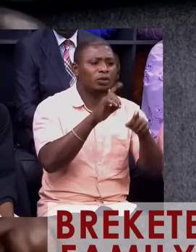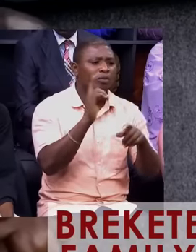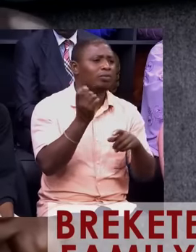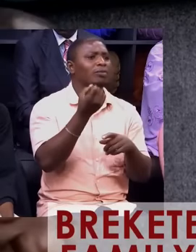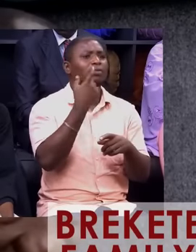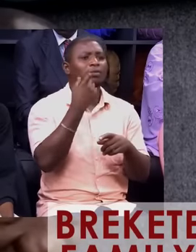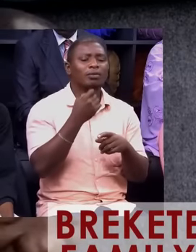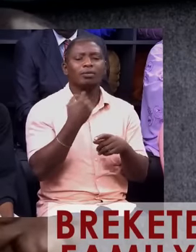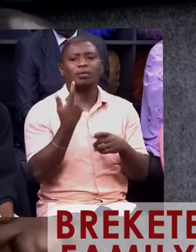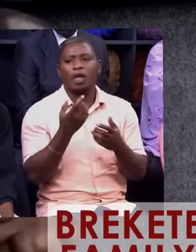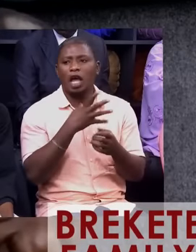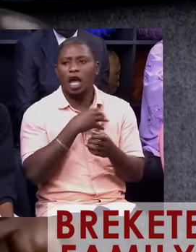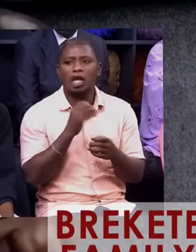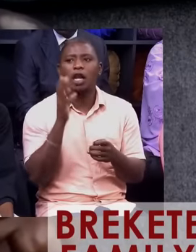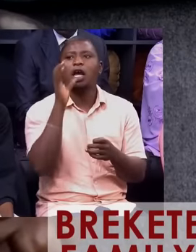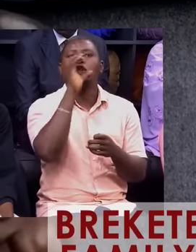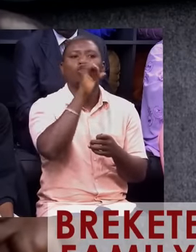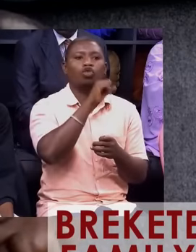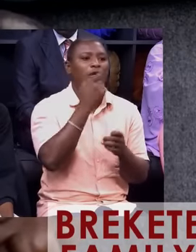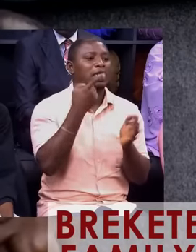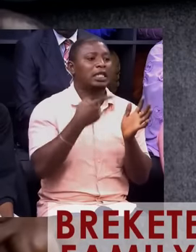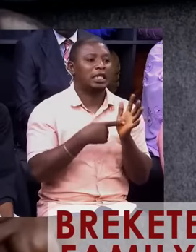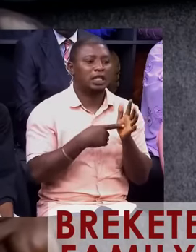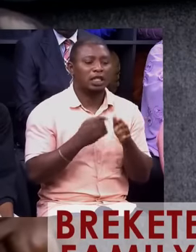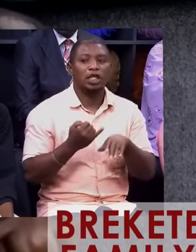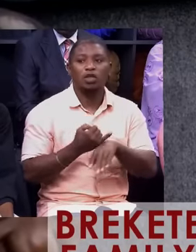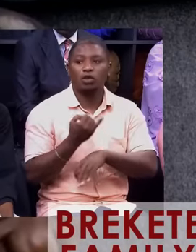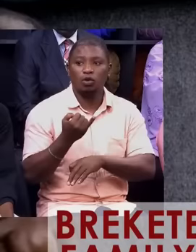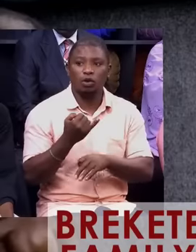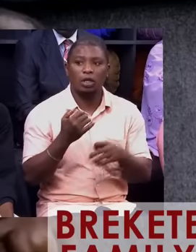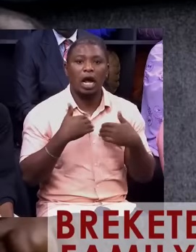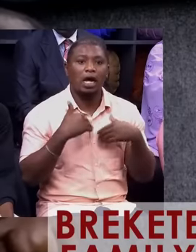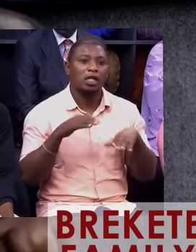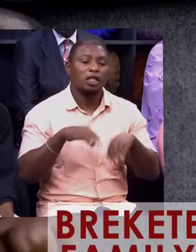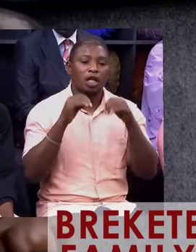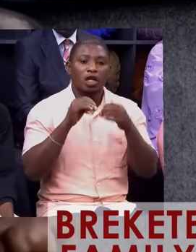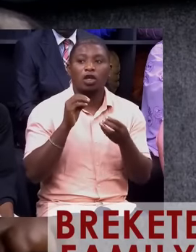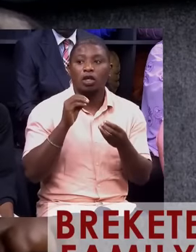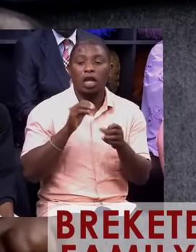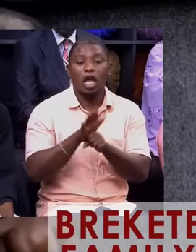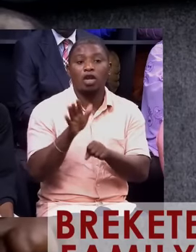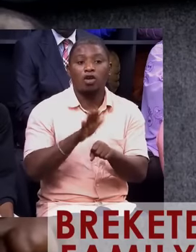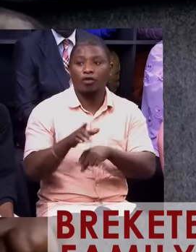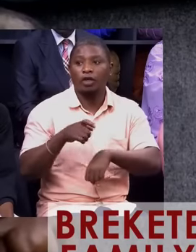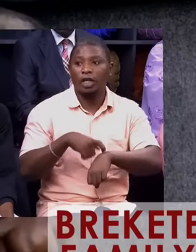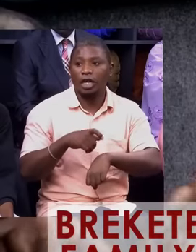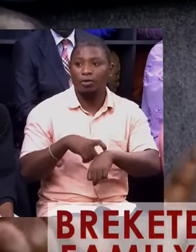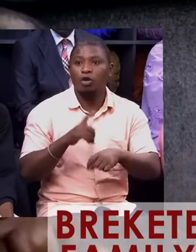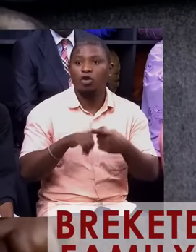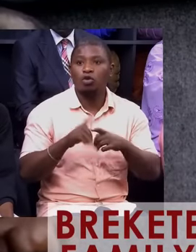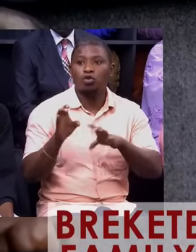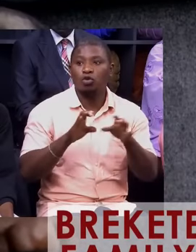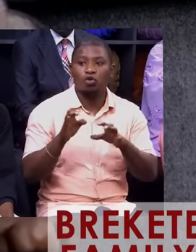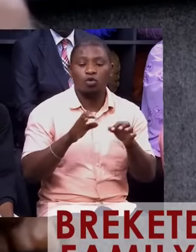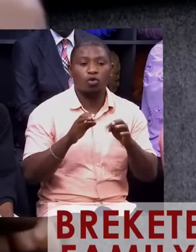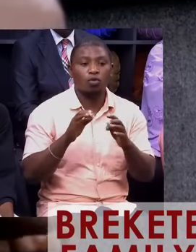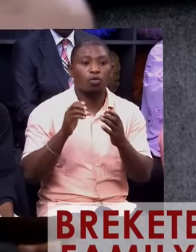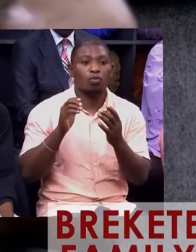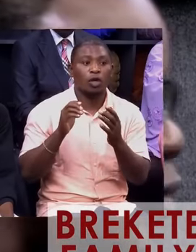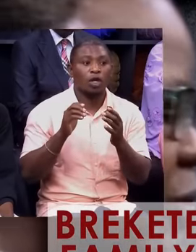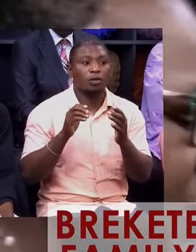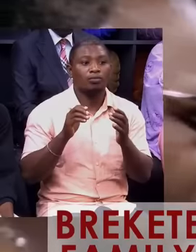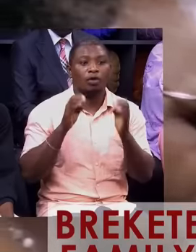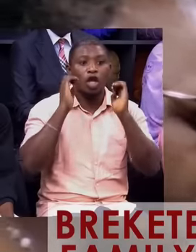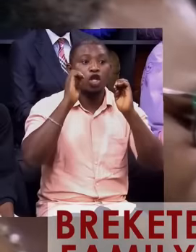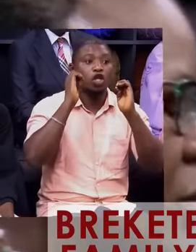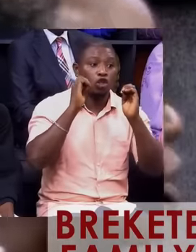and assuming this institution had taken more enough time to do public education and enl